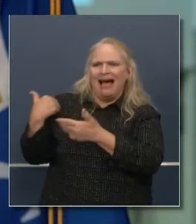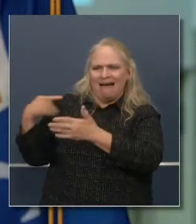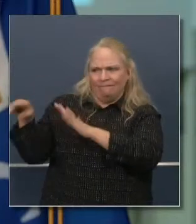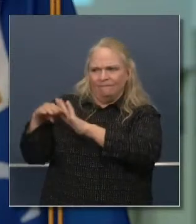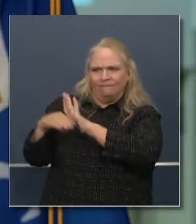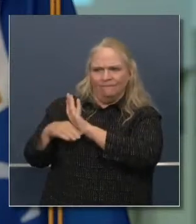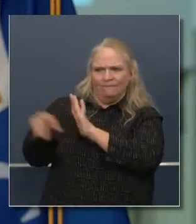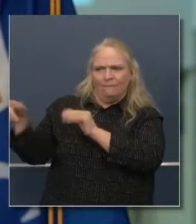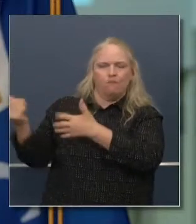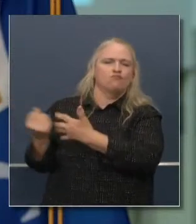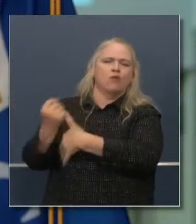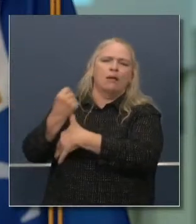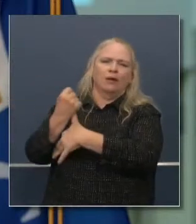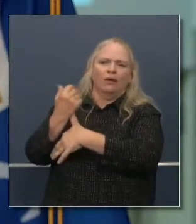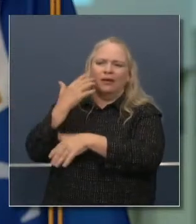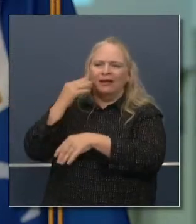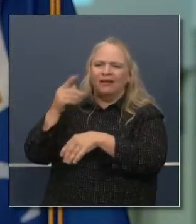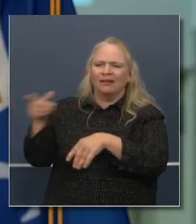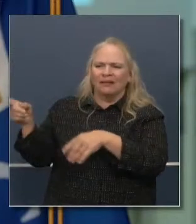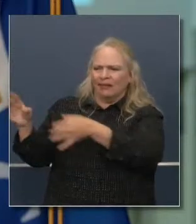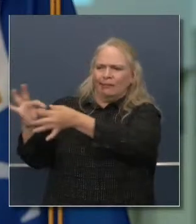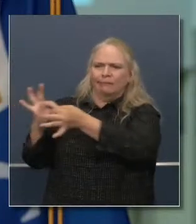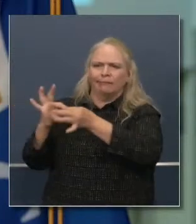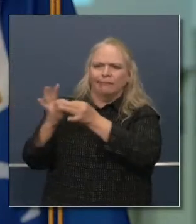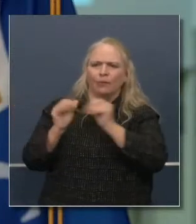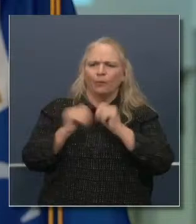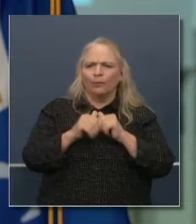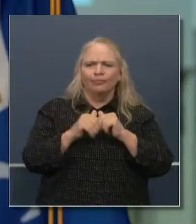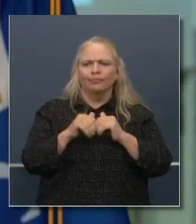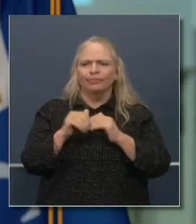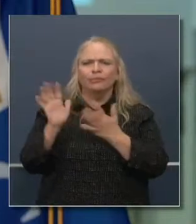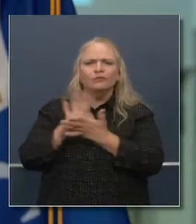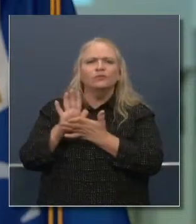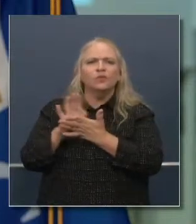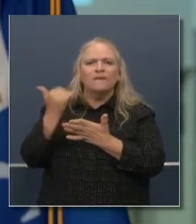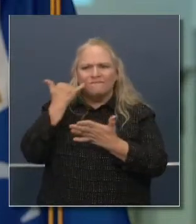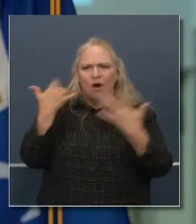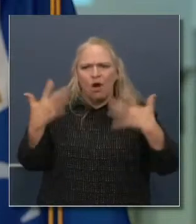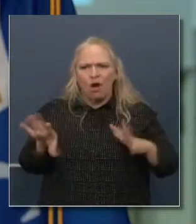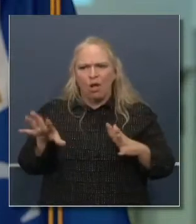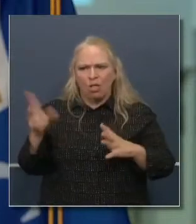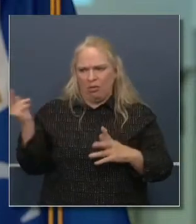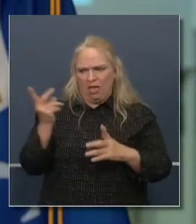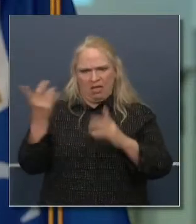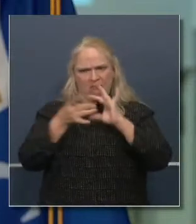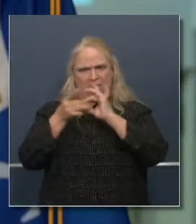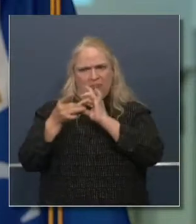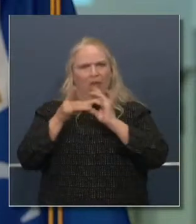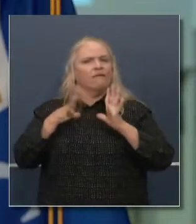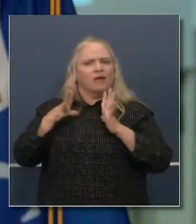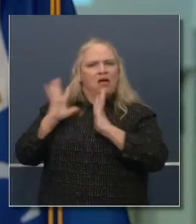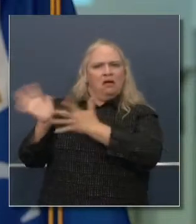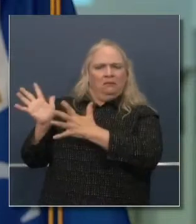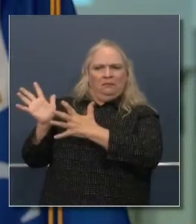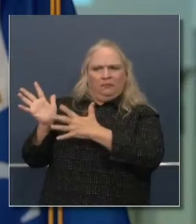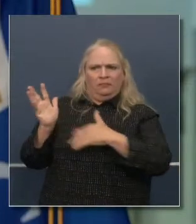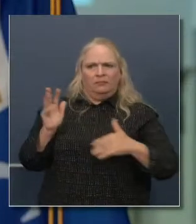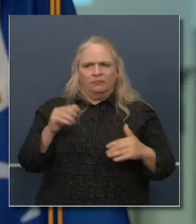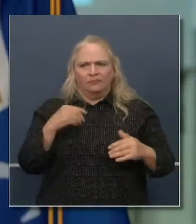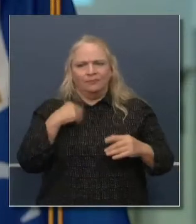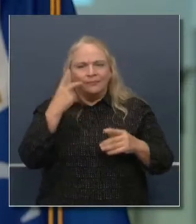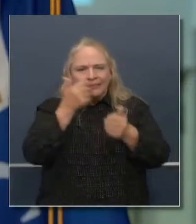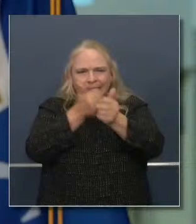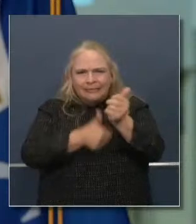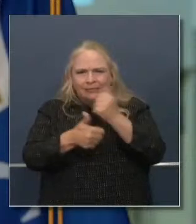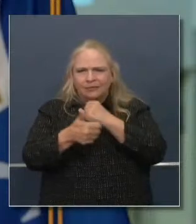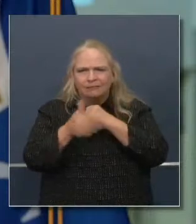schools based on the conditions on the ground, making subsequent recommendations, as you saw demonstrably that at play today.